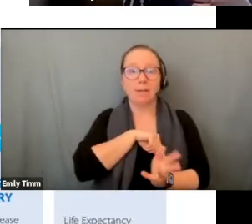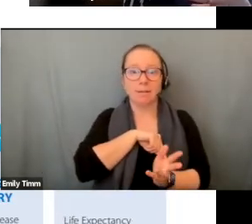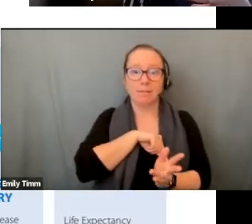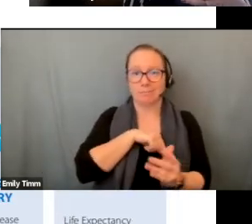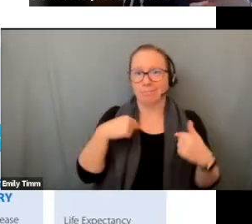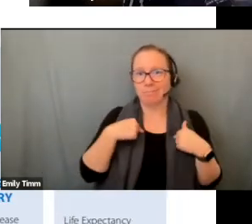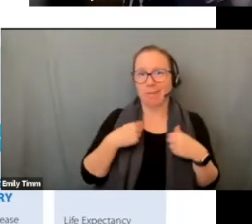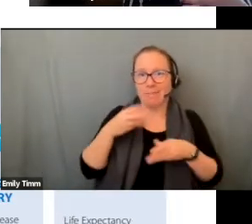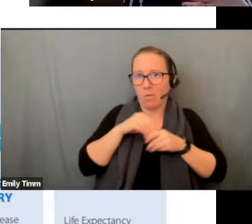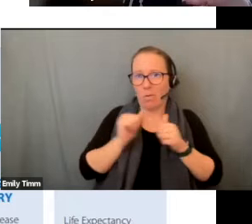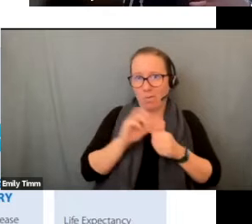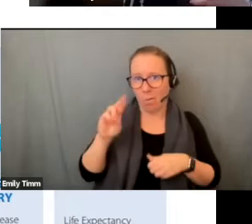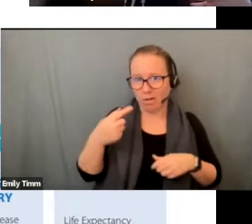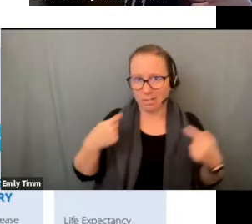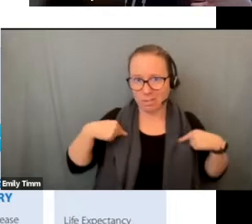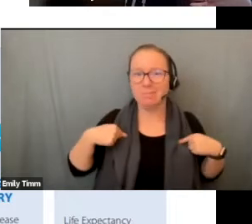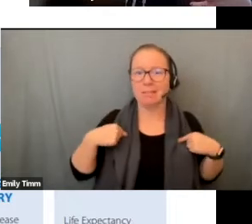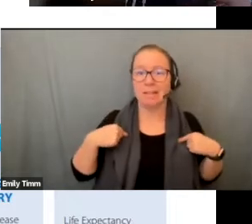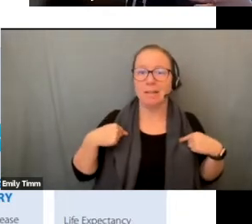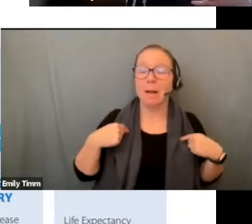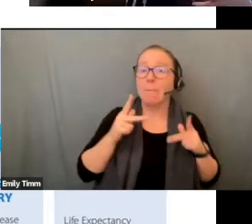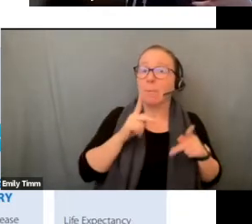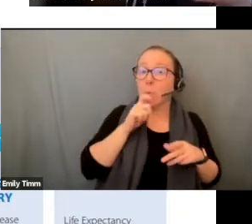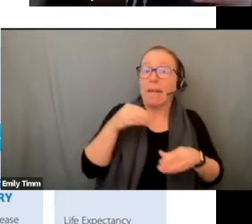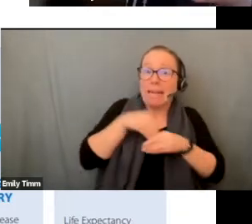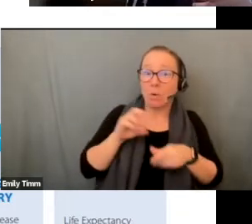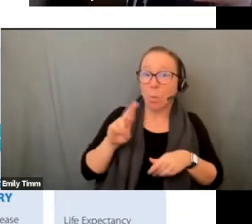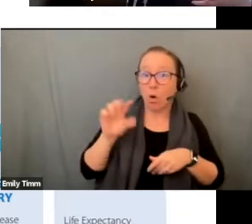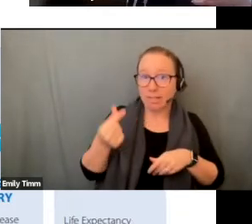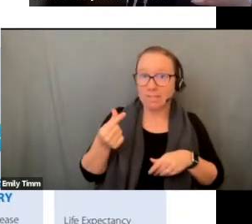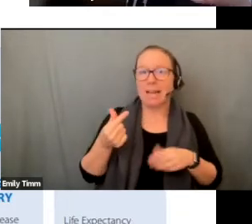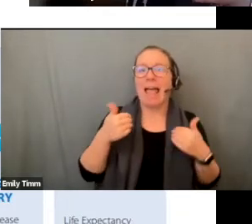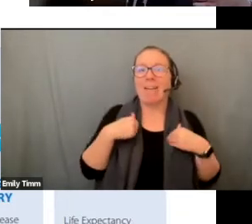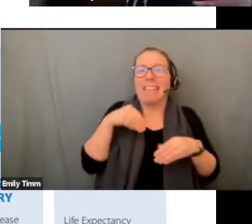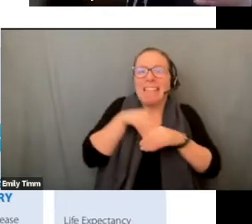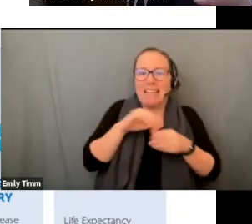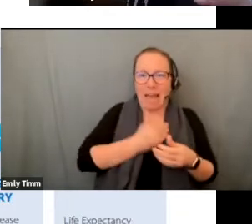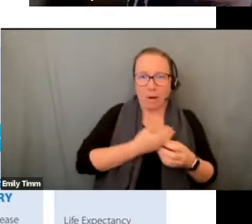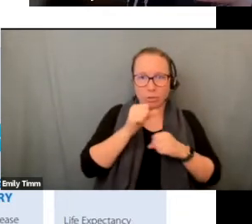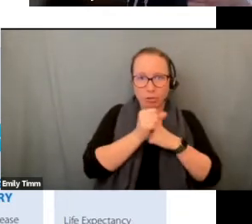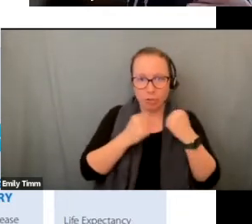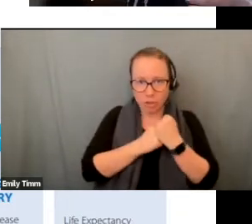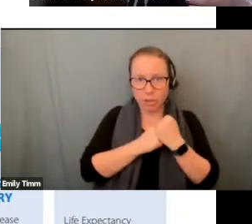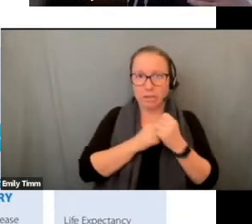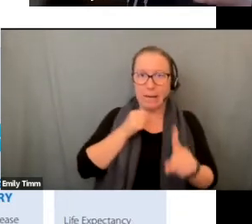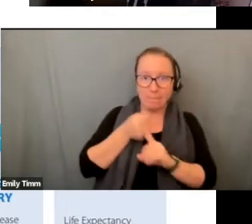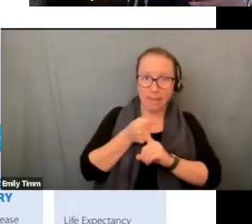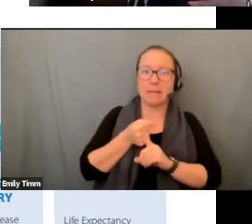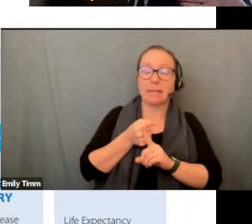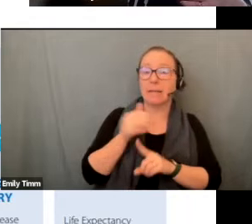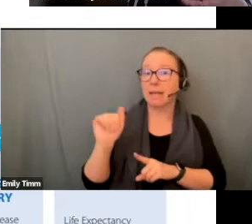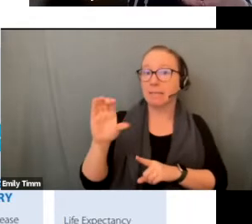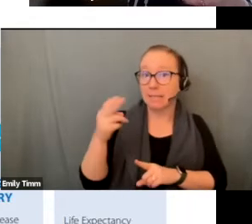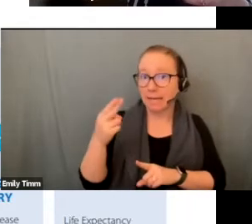part of an organization, people who are in organizations, we have just in our structure an impact, and in an ACH we can